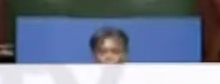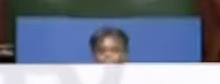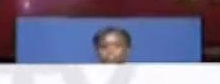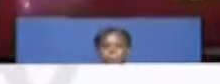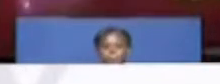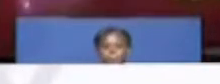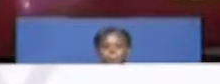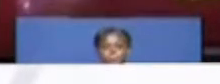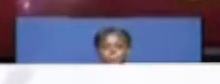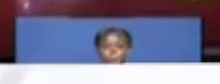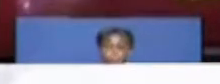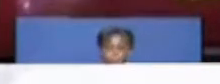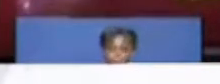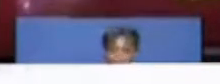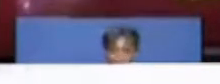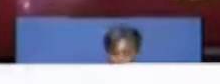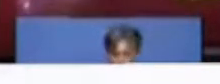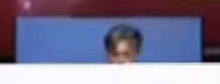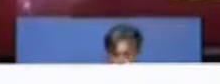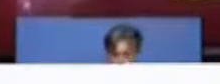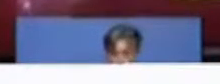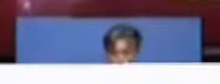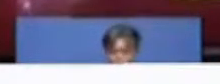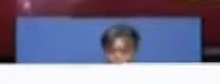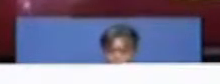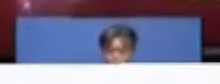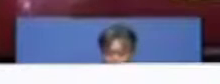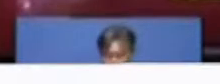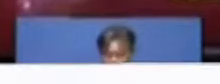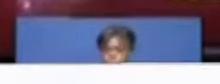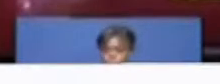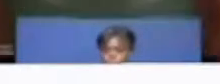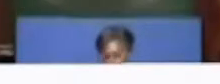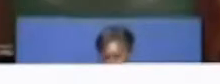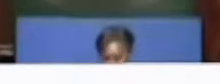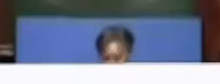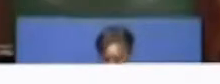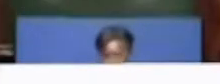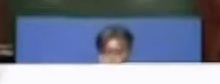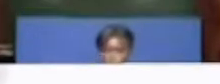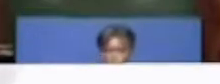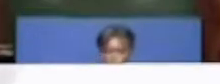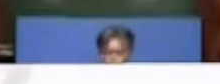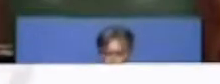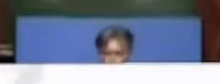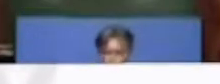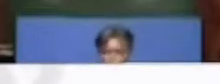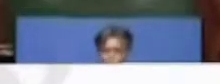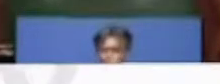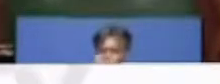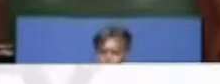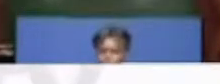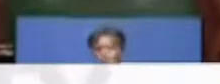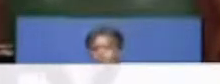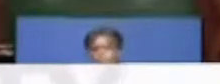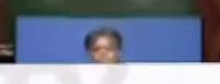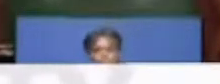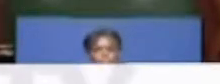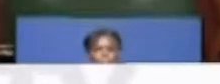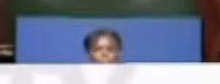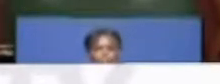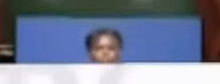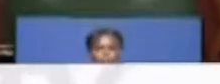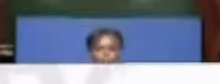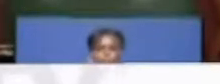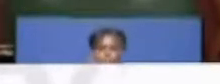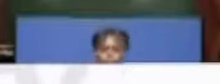So as part of our state response, we launched an elaborate framework for ending drought emergencies in Kenya. The